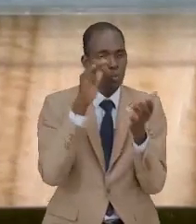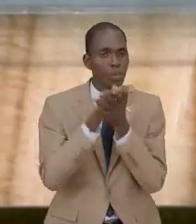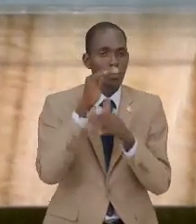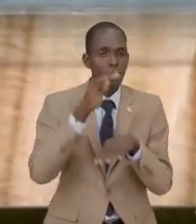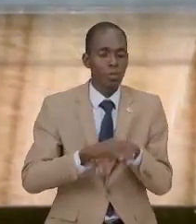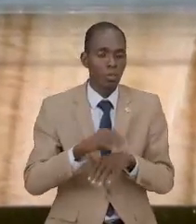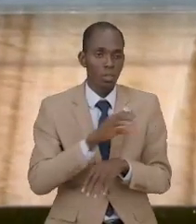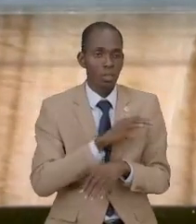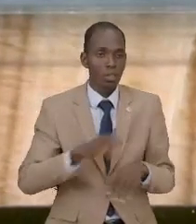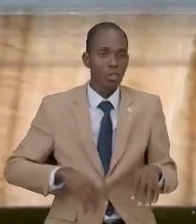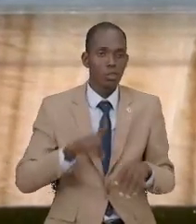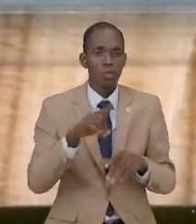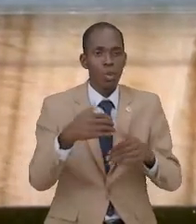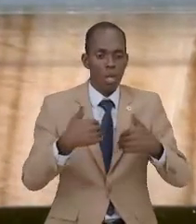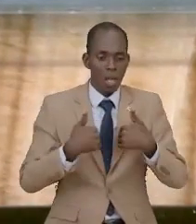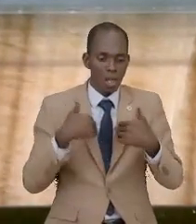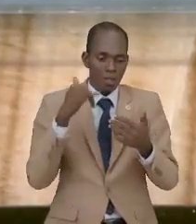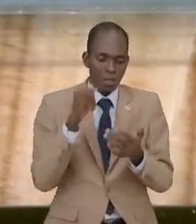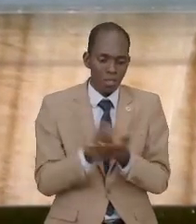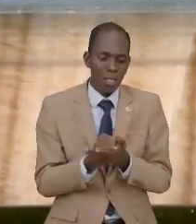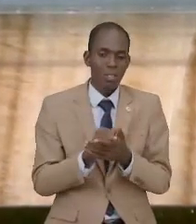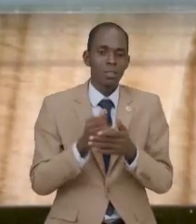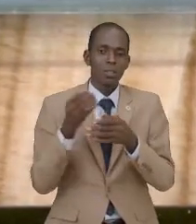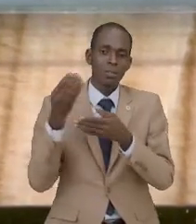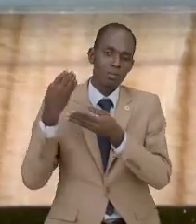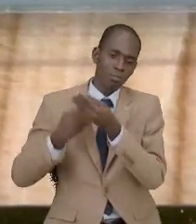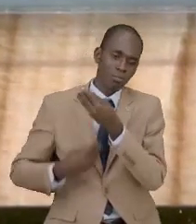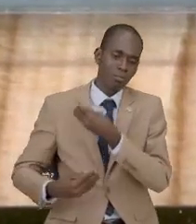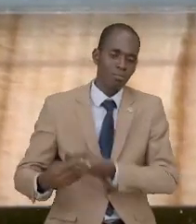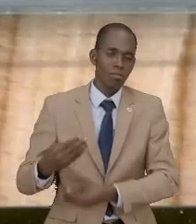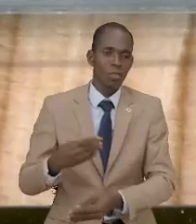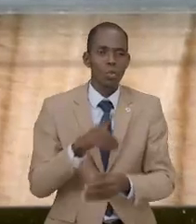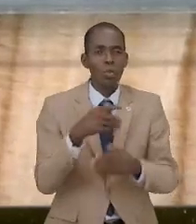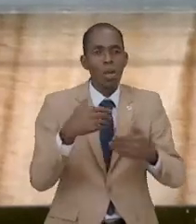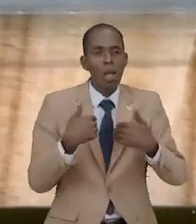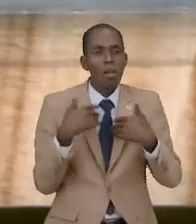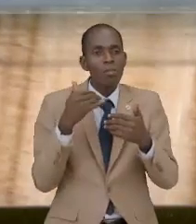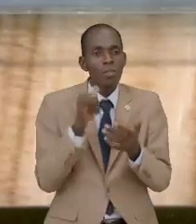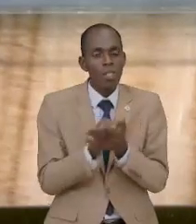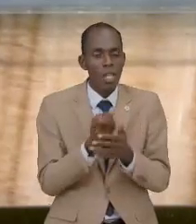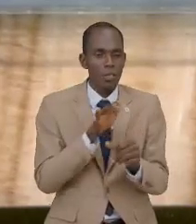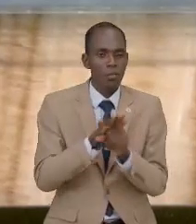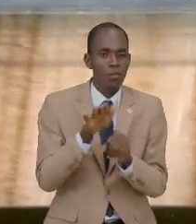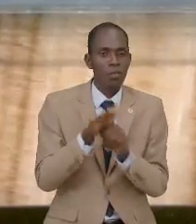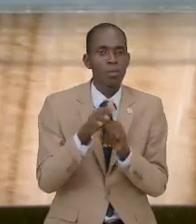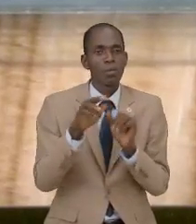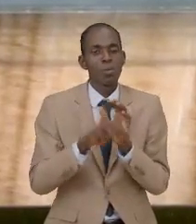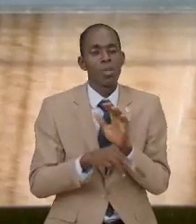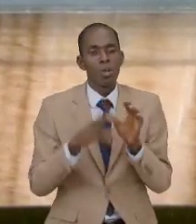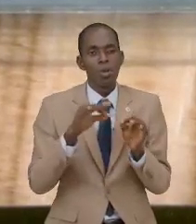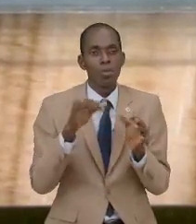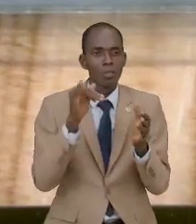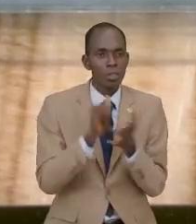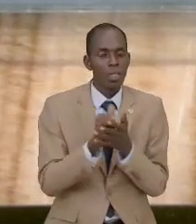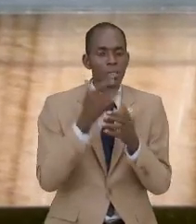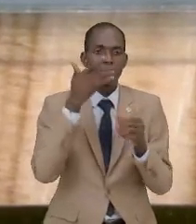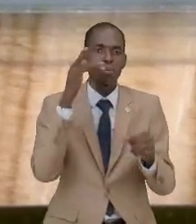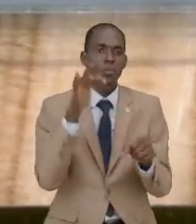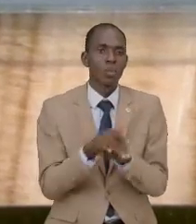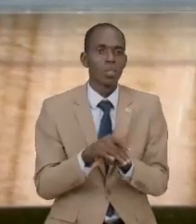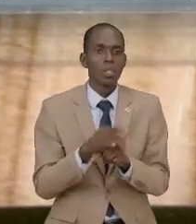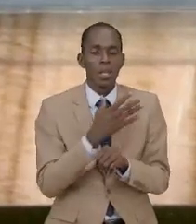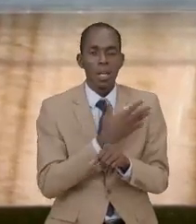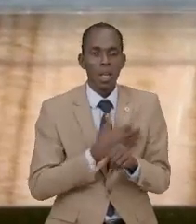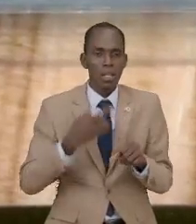you have that inheritance. You have the fulfillment of that promise. And